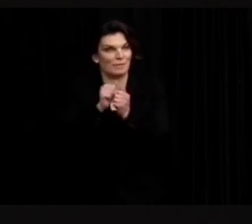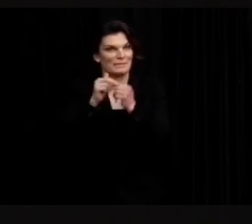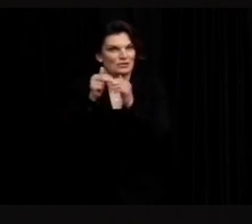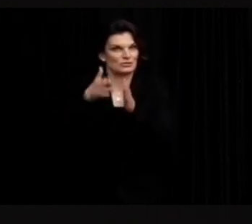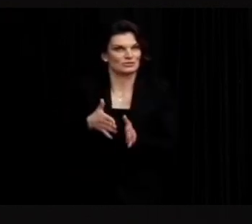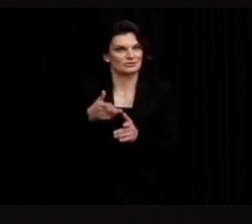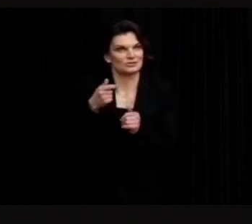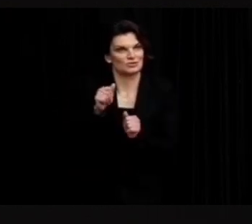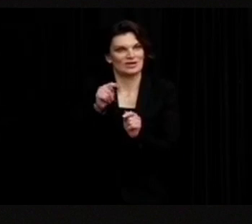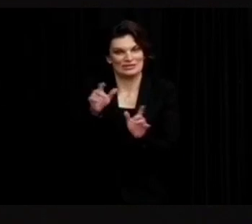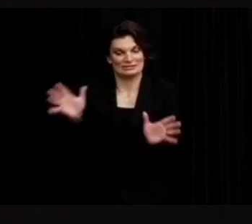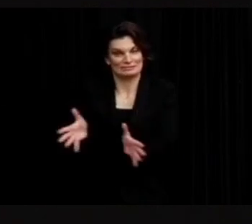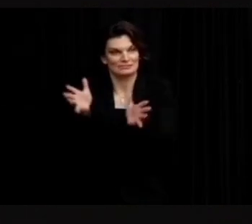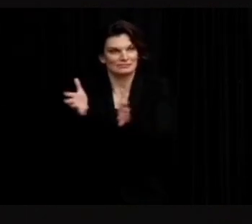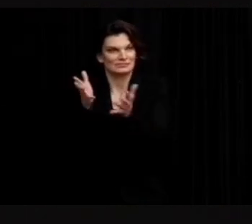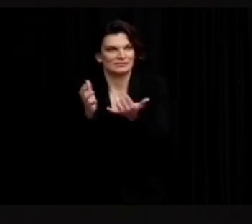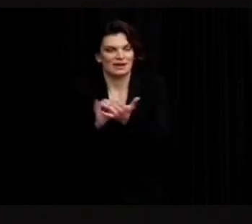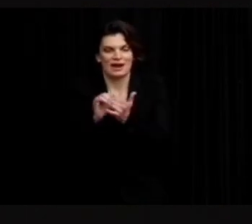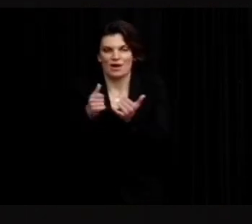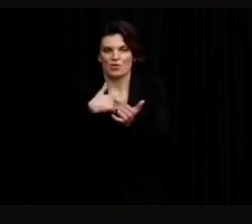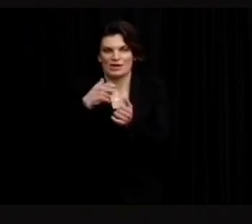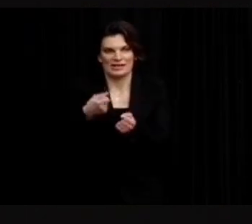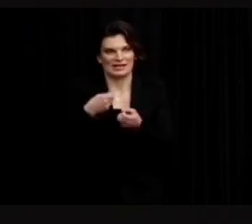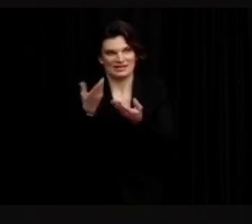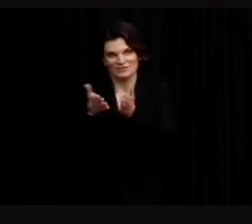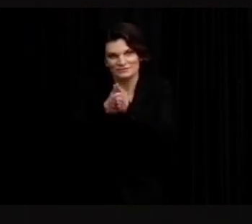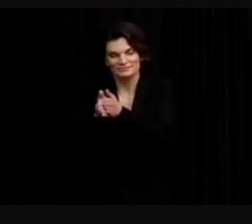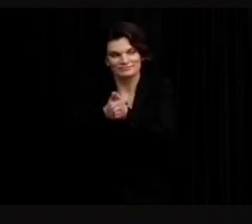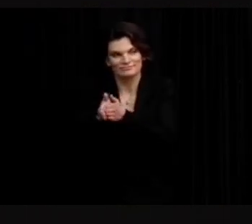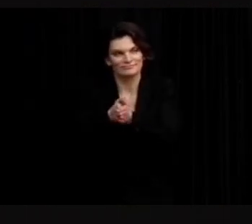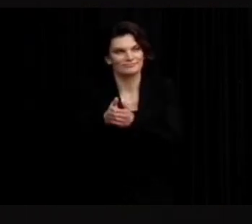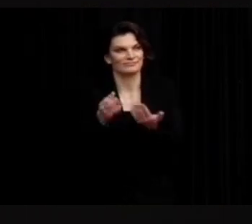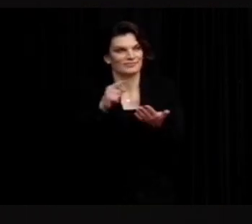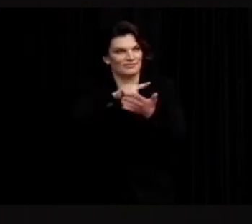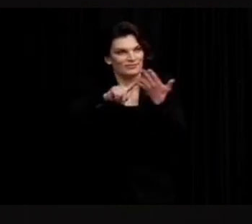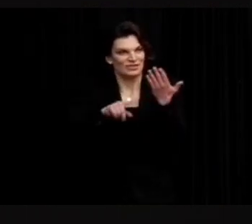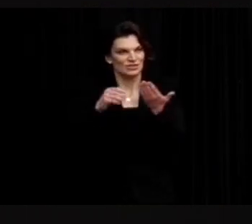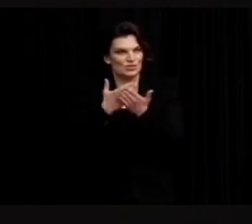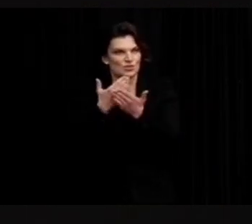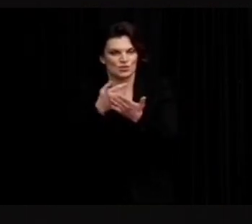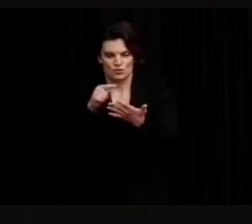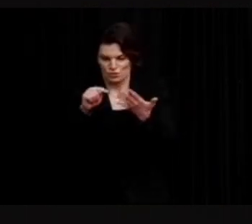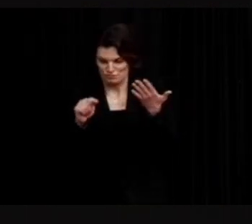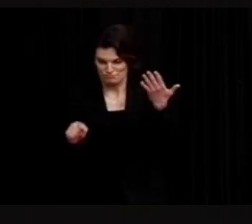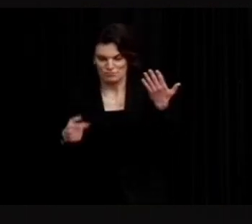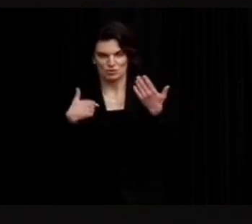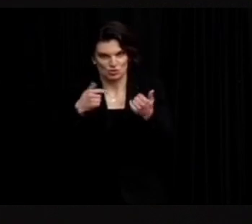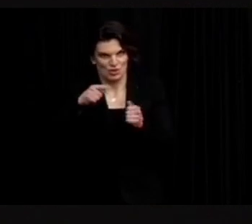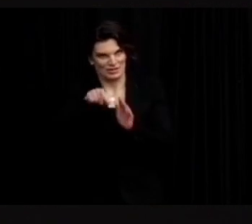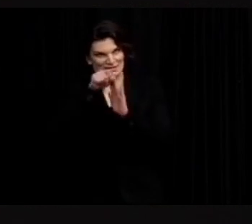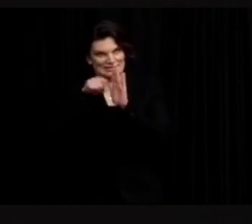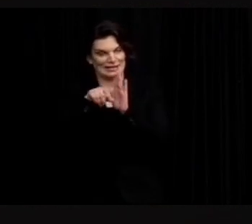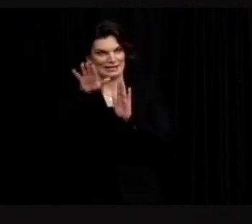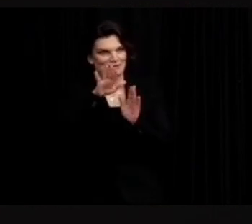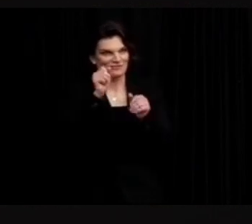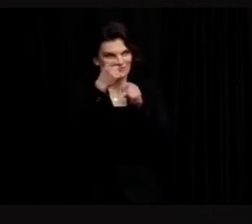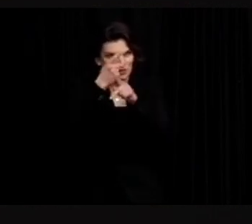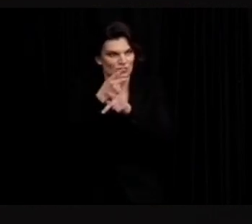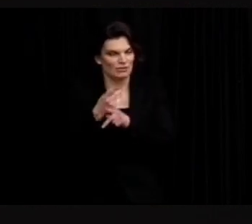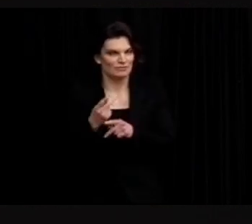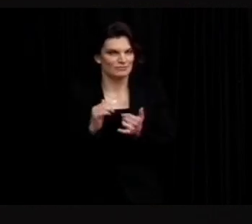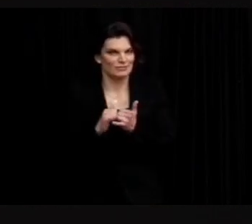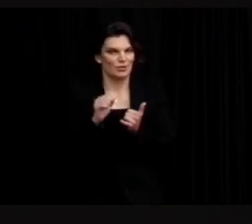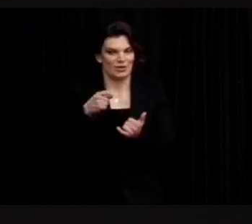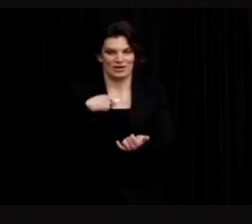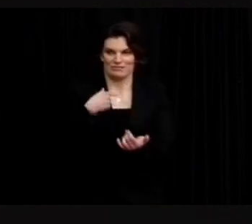the incentives and requirements in our LIHTC dollars and our qualified allocation plan at the state level to make sure that we